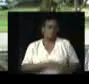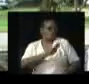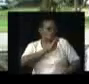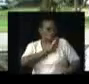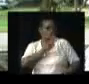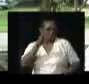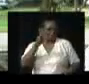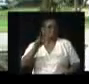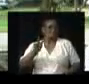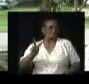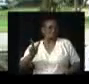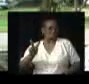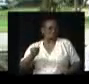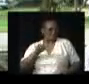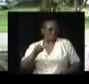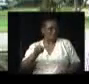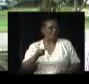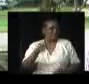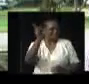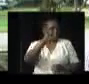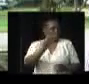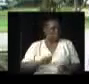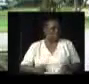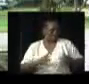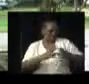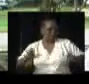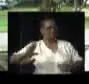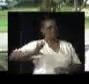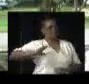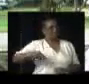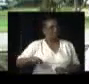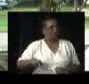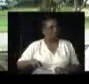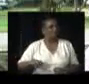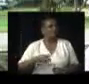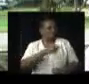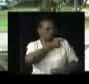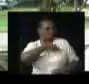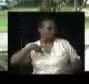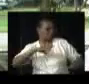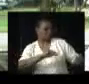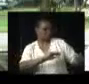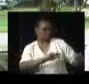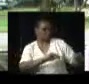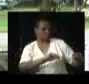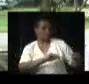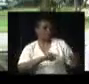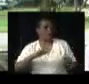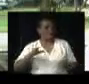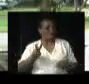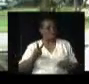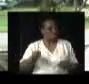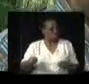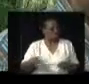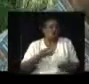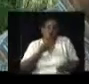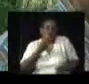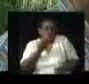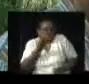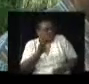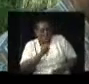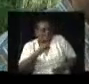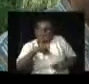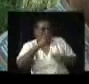They call for the minimum wage, proper medical care and a good working relationship. Also, Kenneth